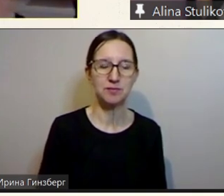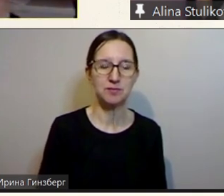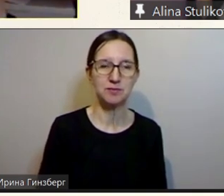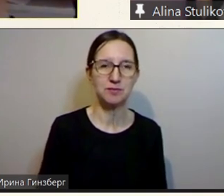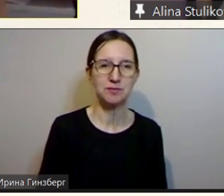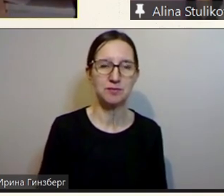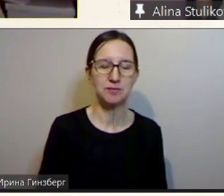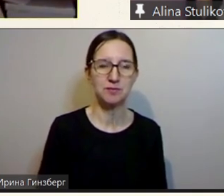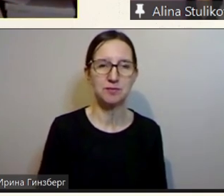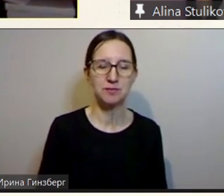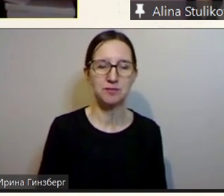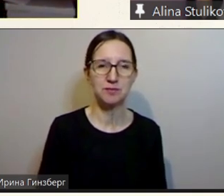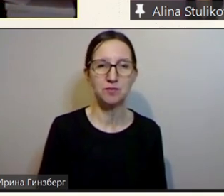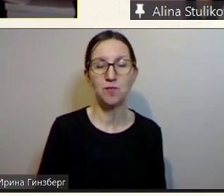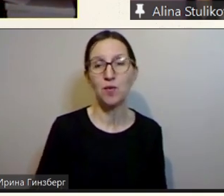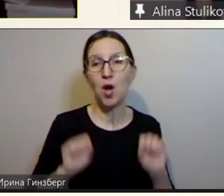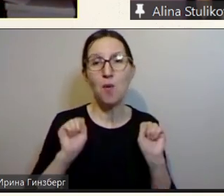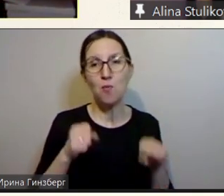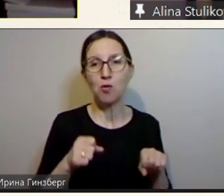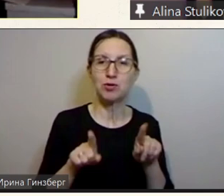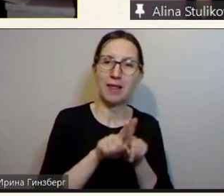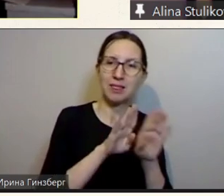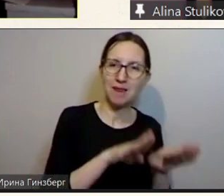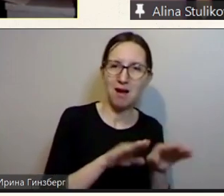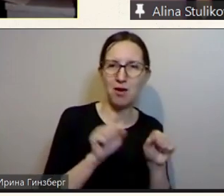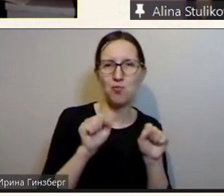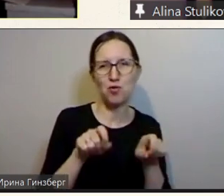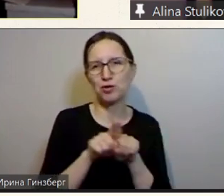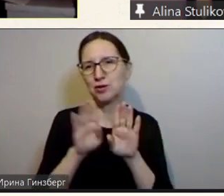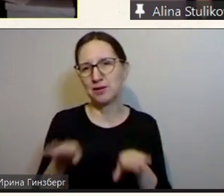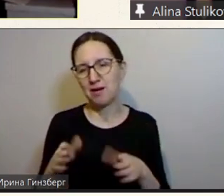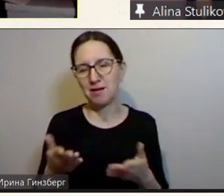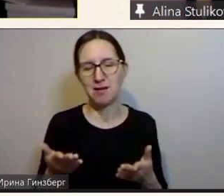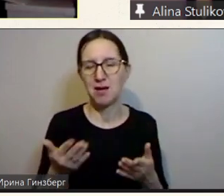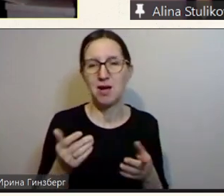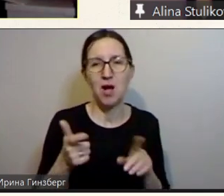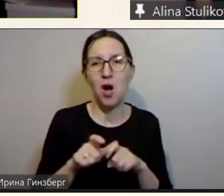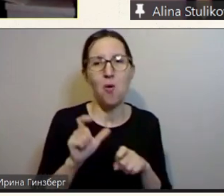Either way, you know, it really depends on the viewer.